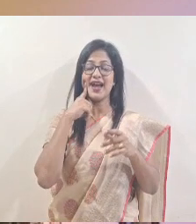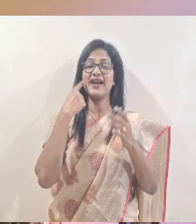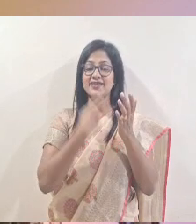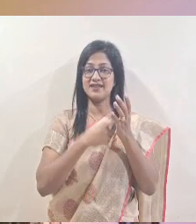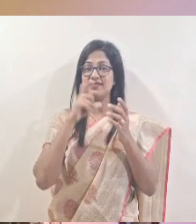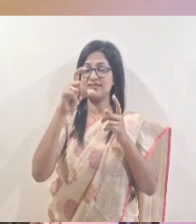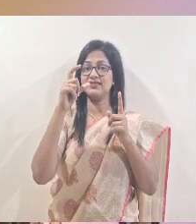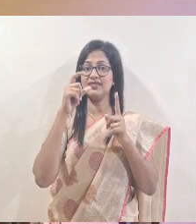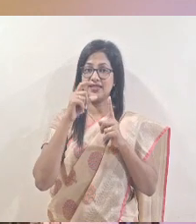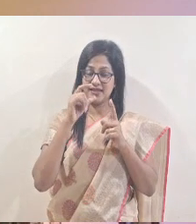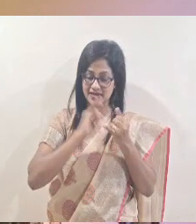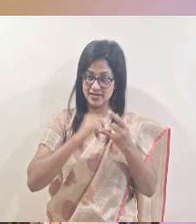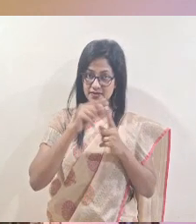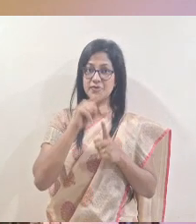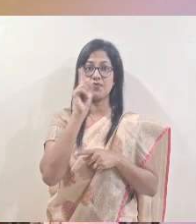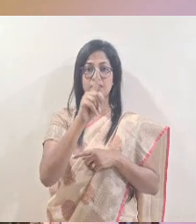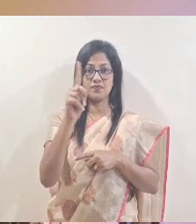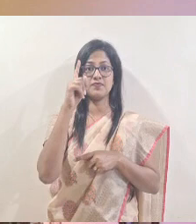IRC SP